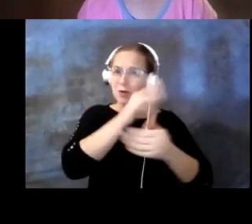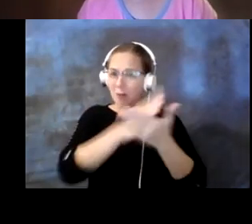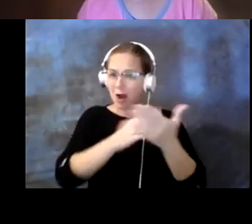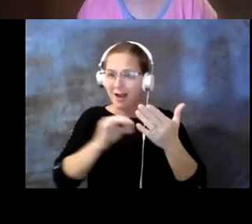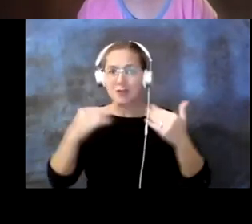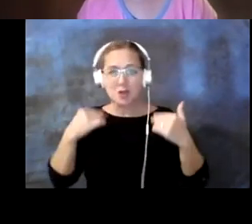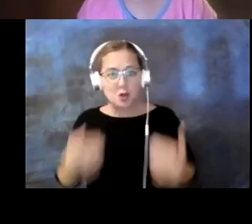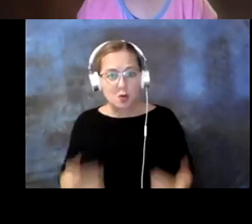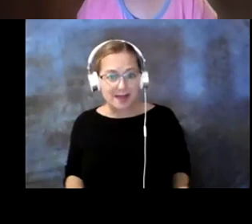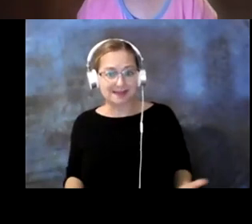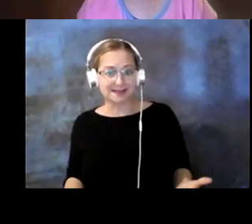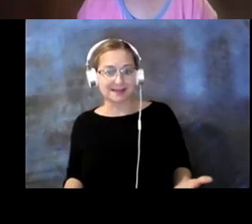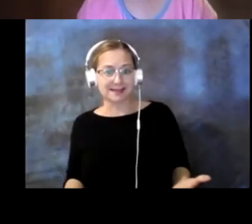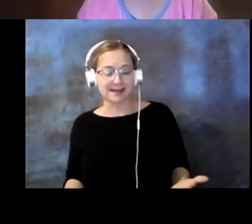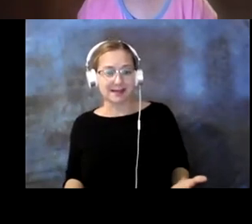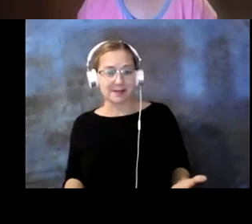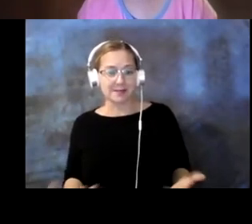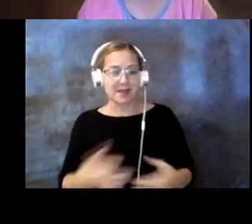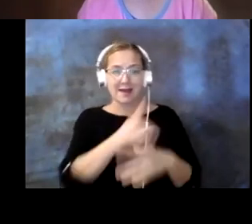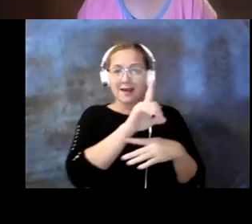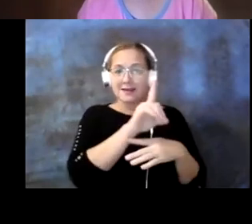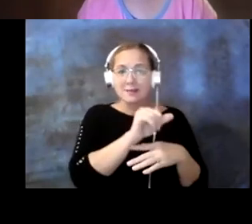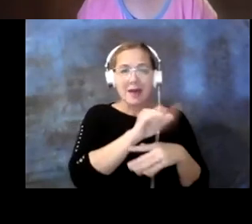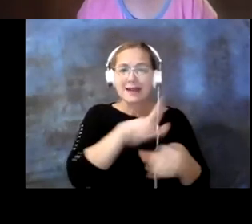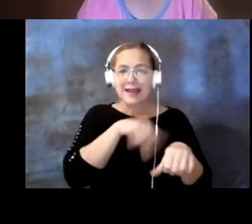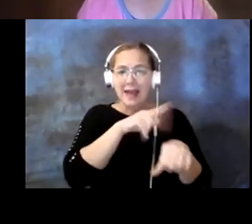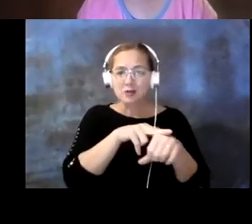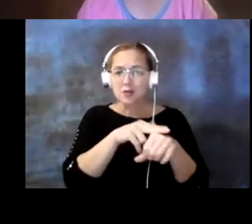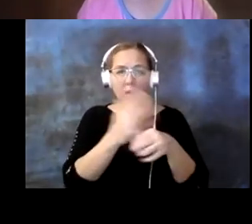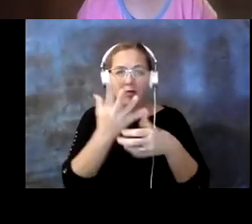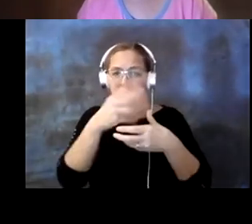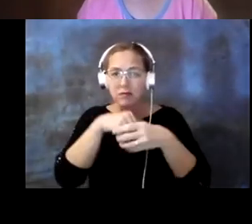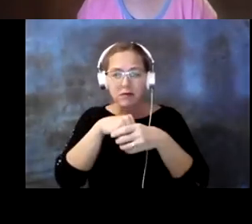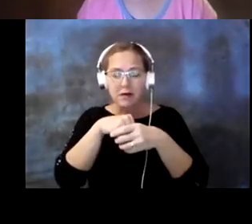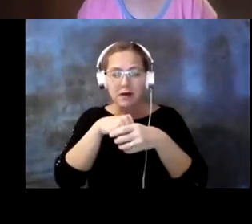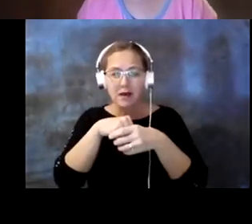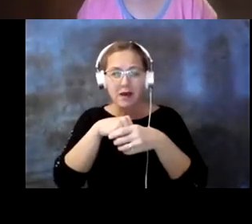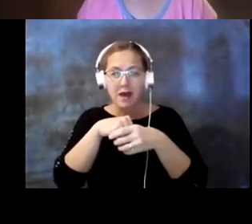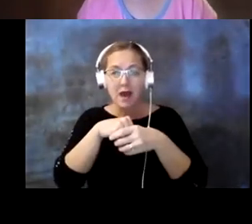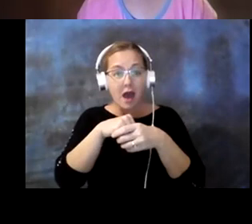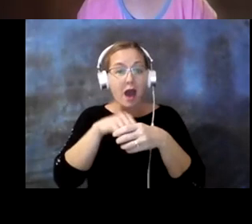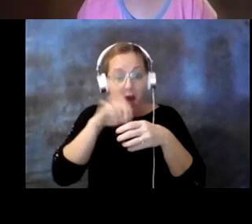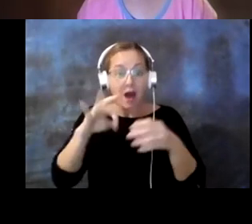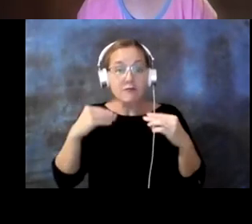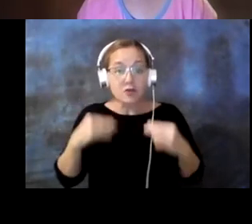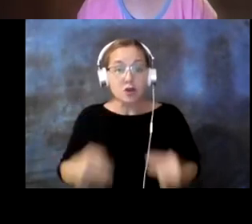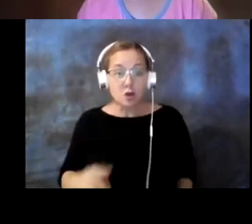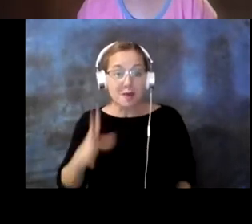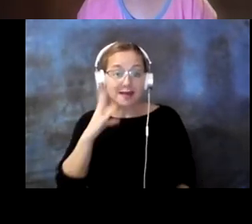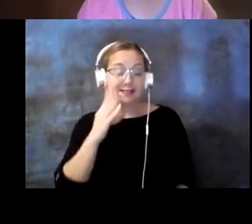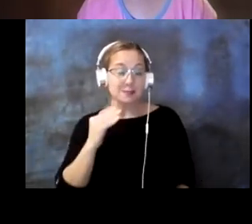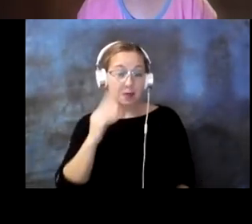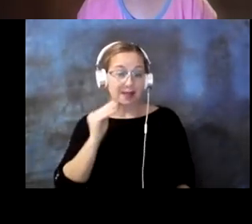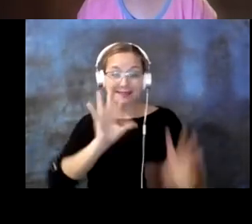are. It's just a natural part of the of the human experience.